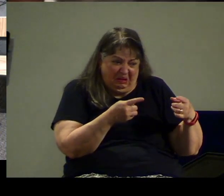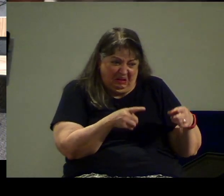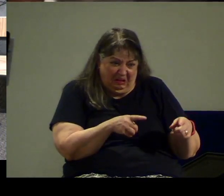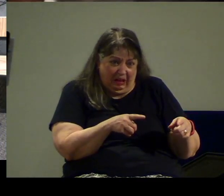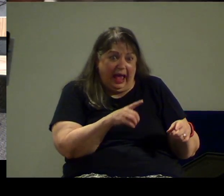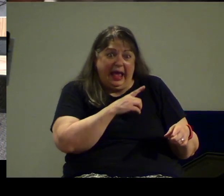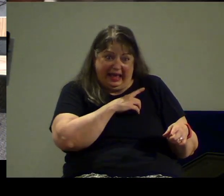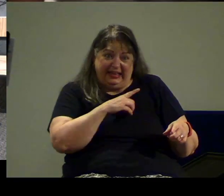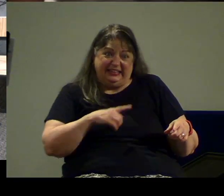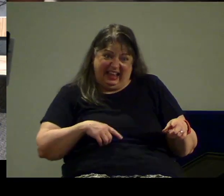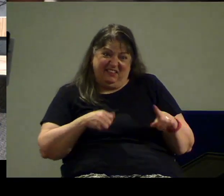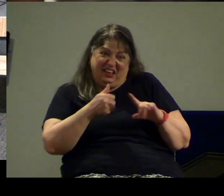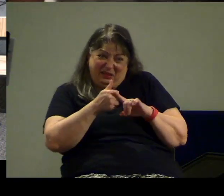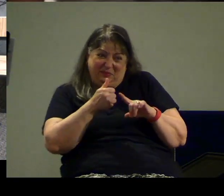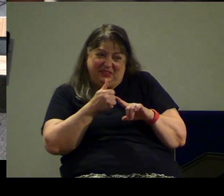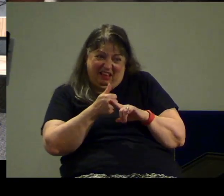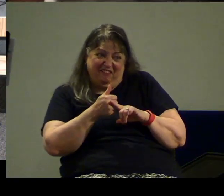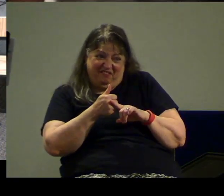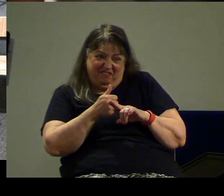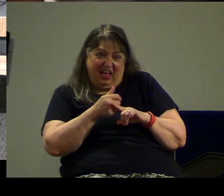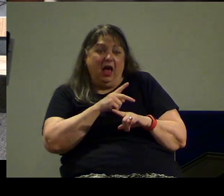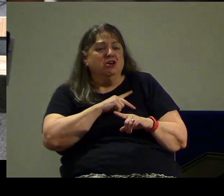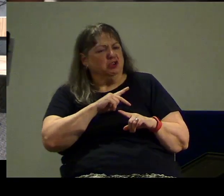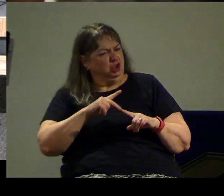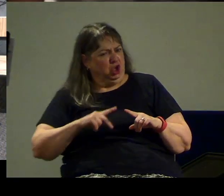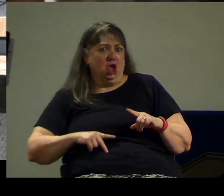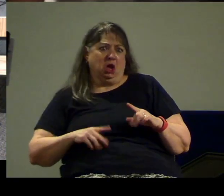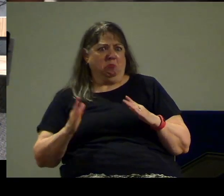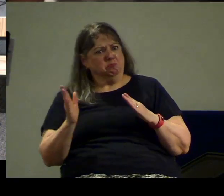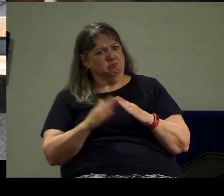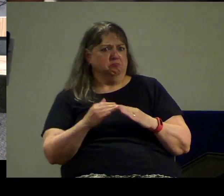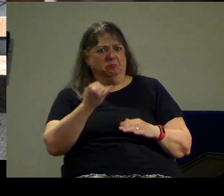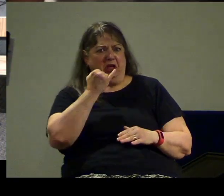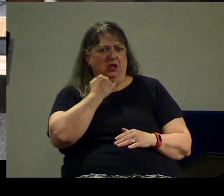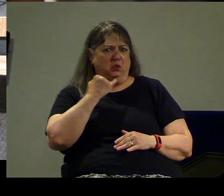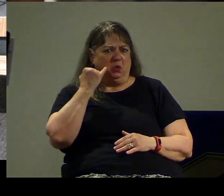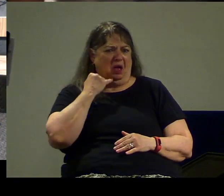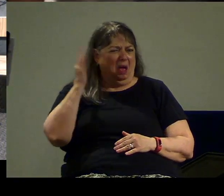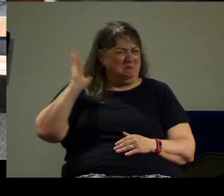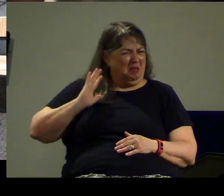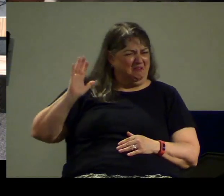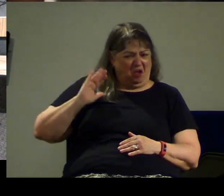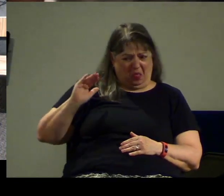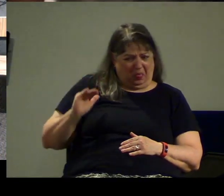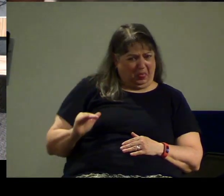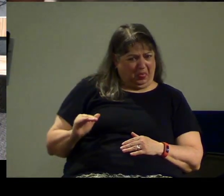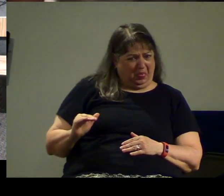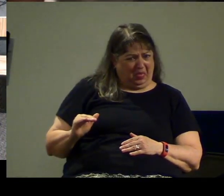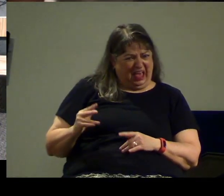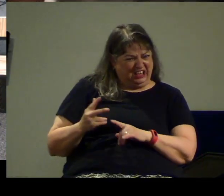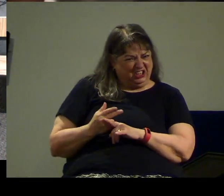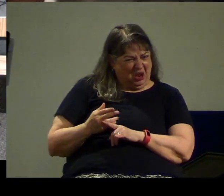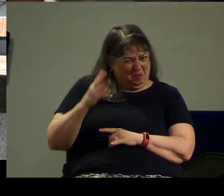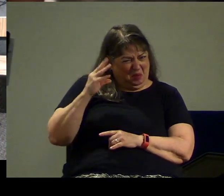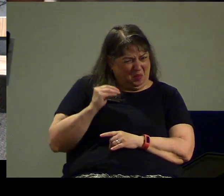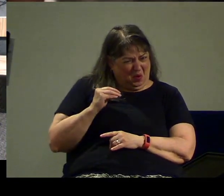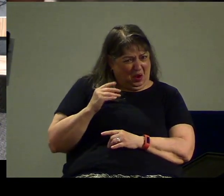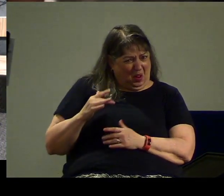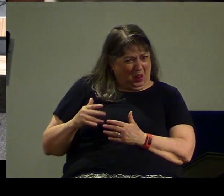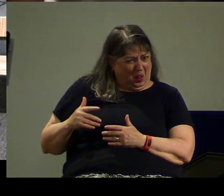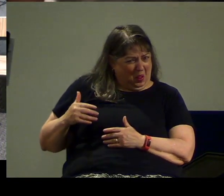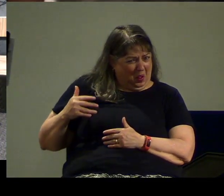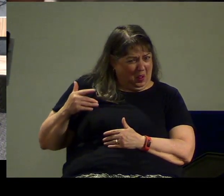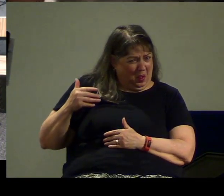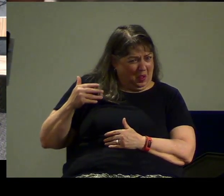Israel. He came a long way from a shepherd boy to all through his